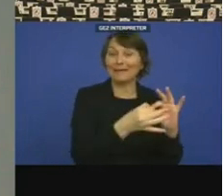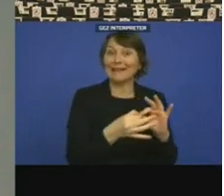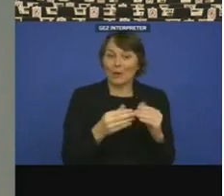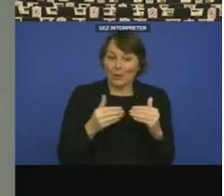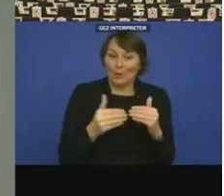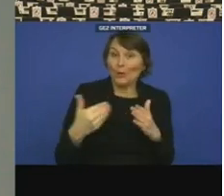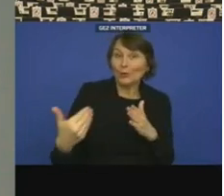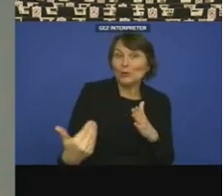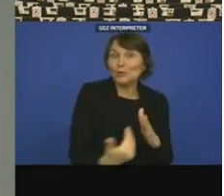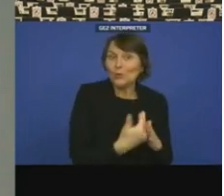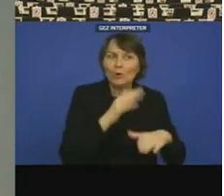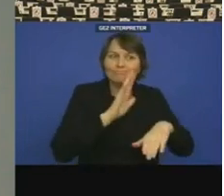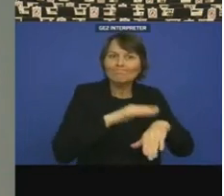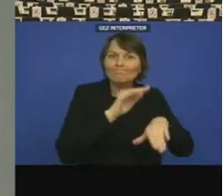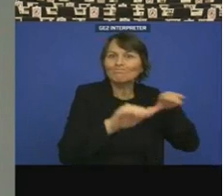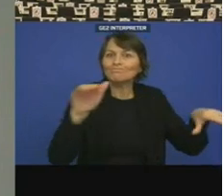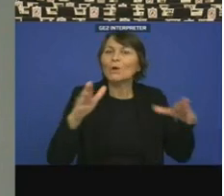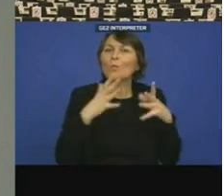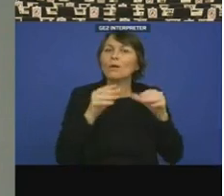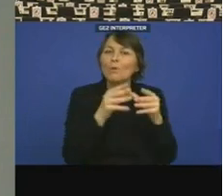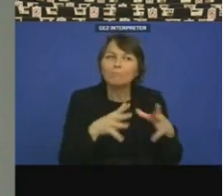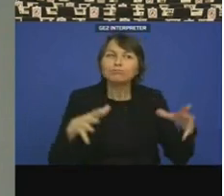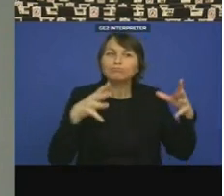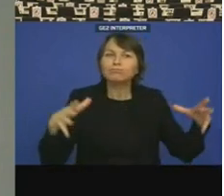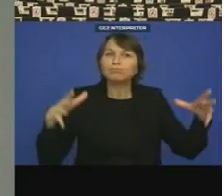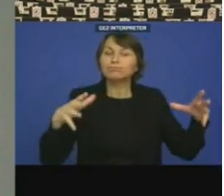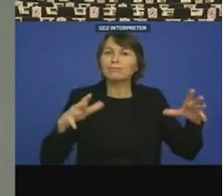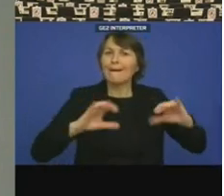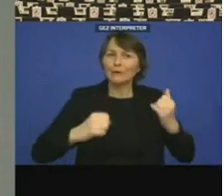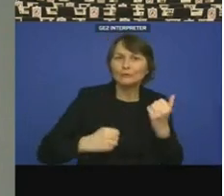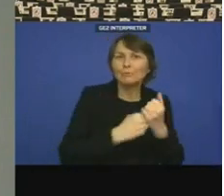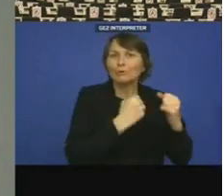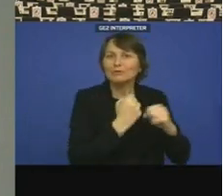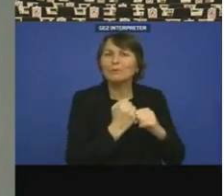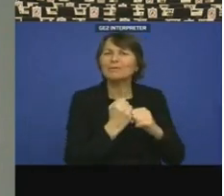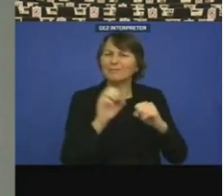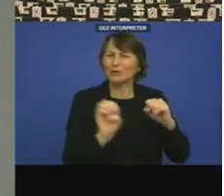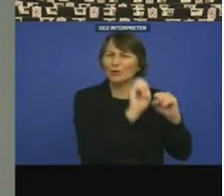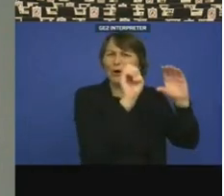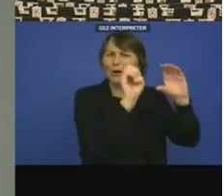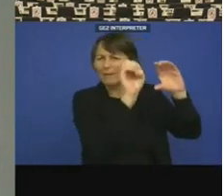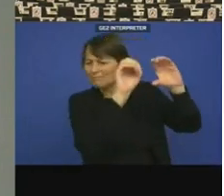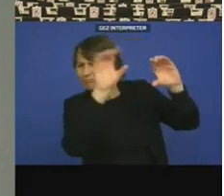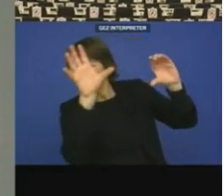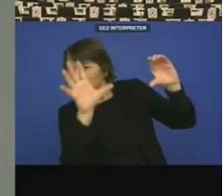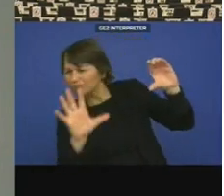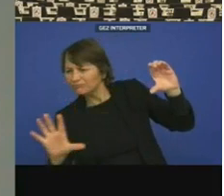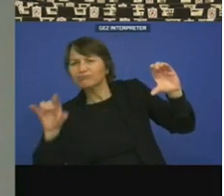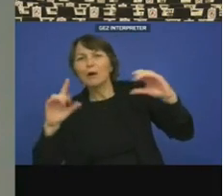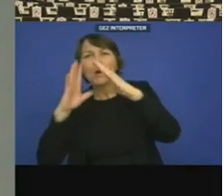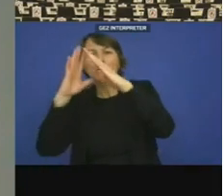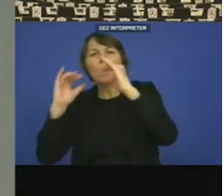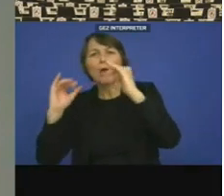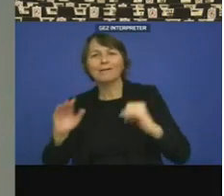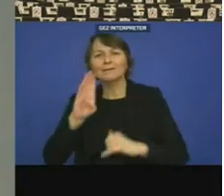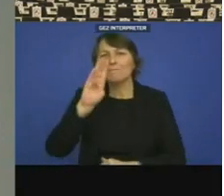capacity and broaden our support community to the Western Balkans. Our main goal is to forge links between Europe